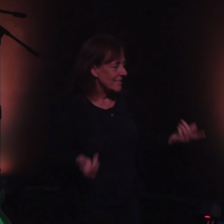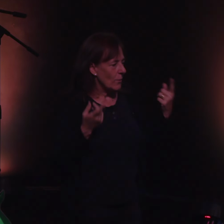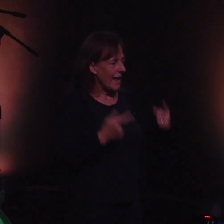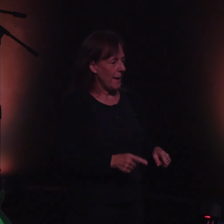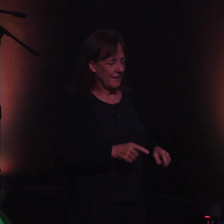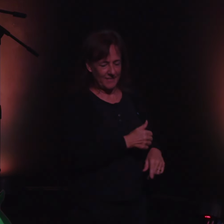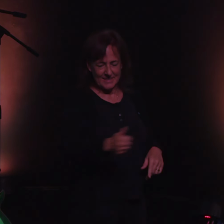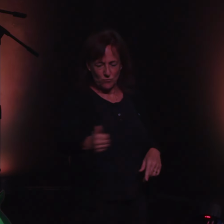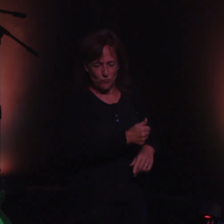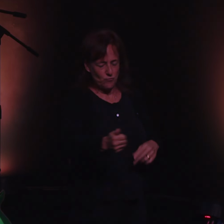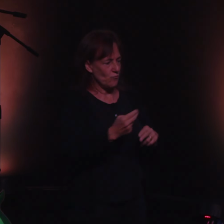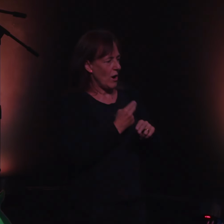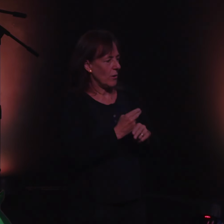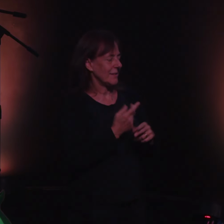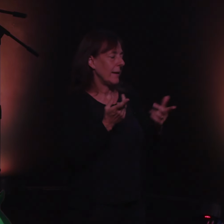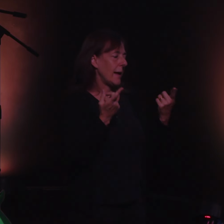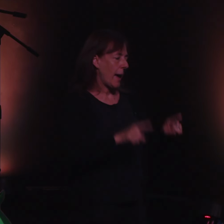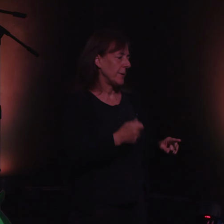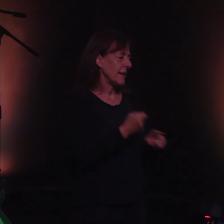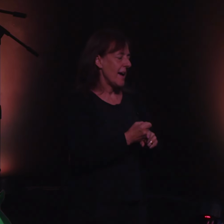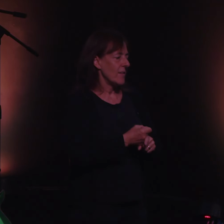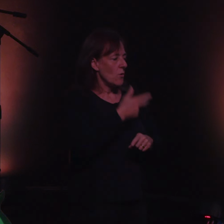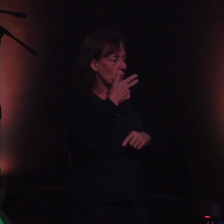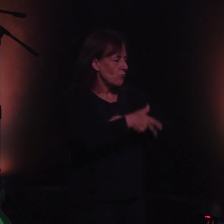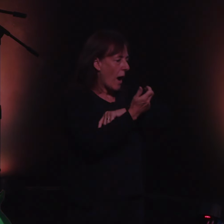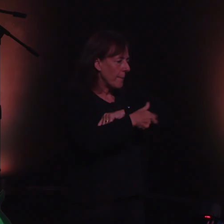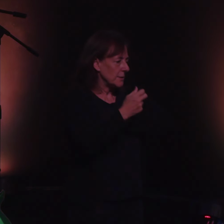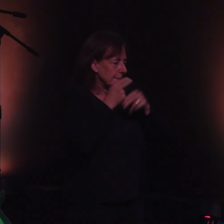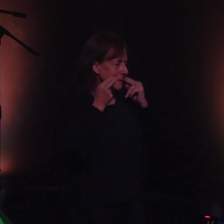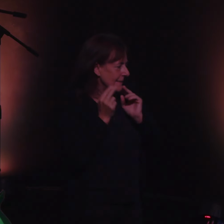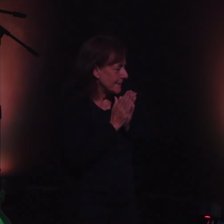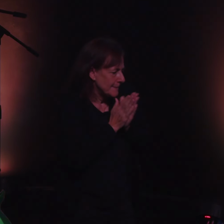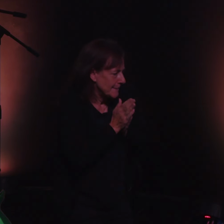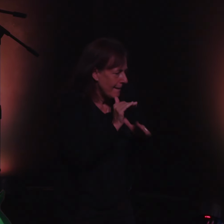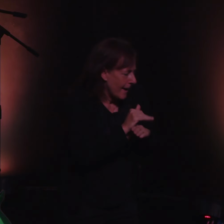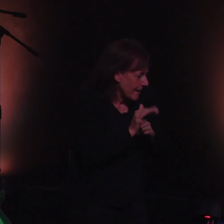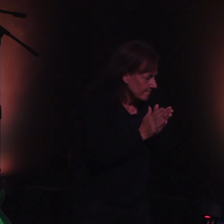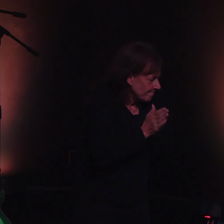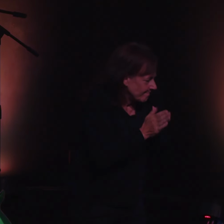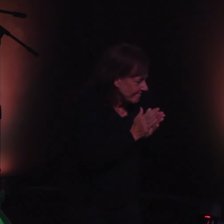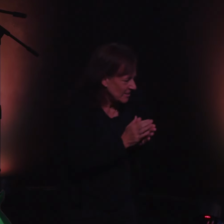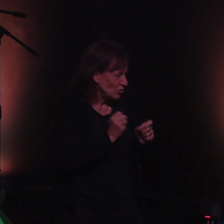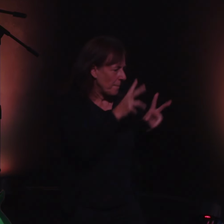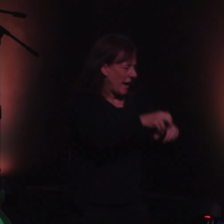happen on these major thoroughfares is robbers and thieves would hang out, and then when it got to nighttime or hard to see, they